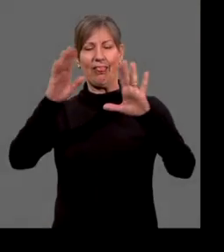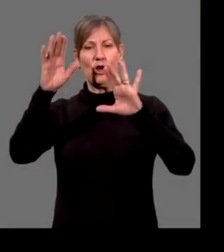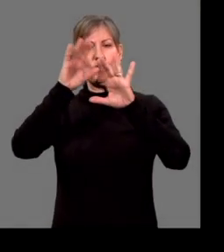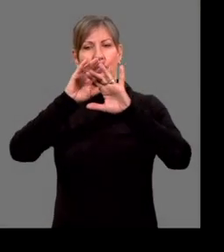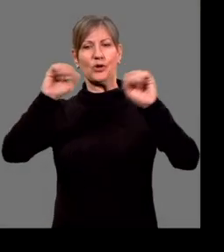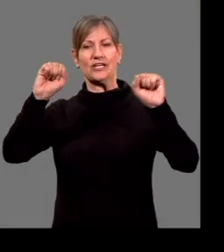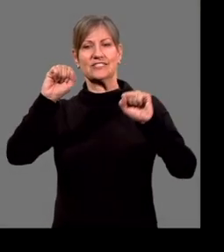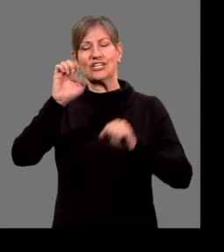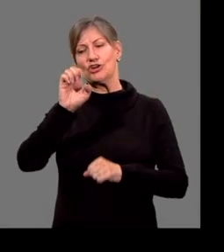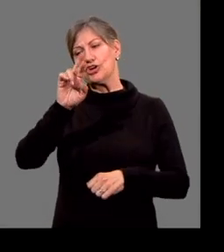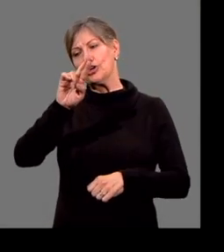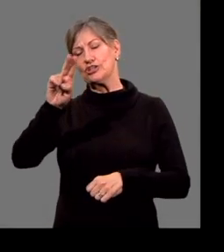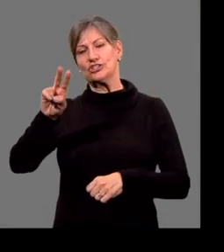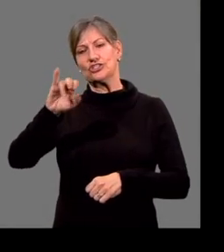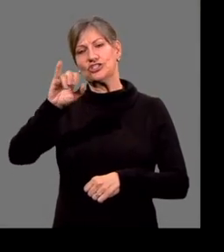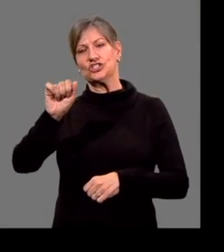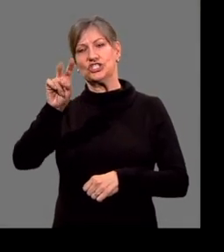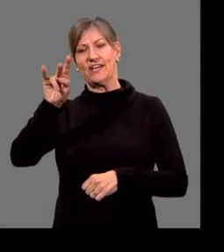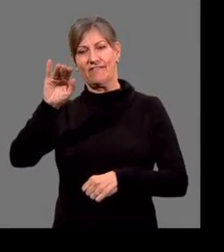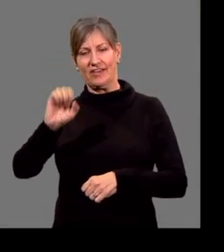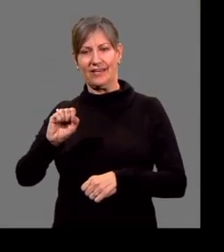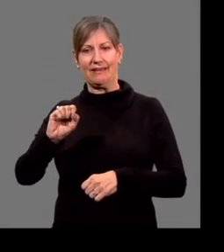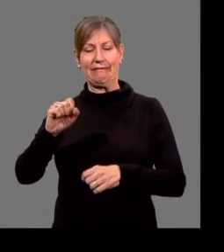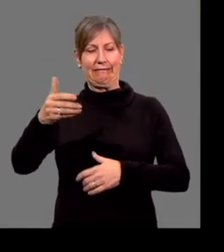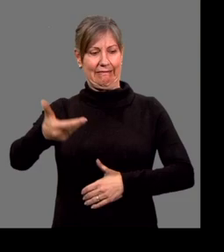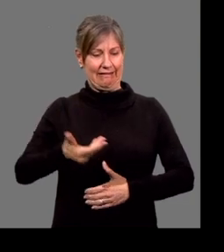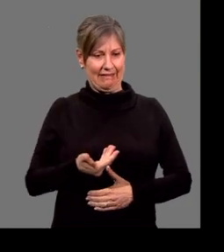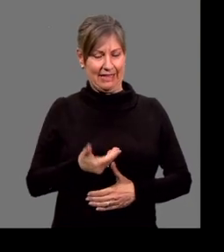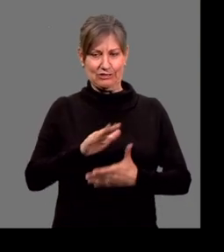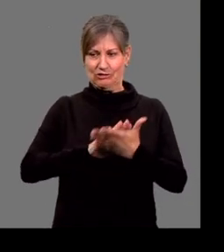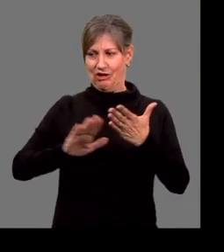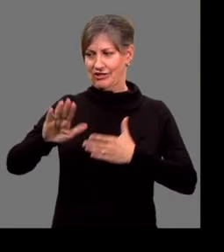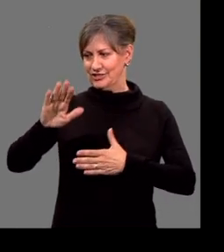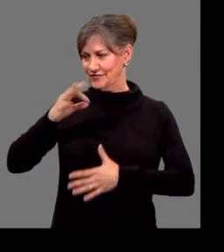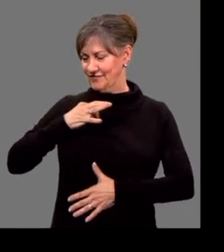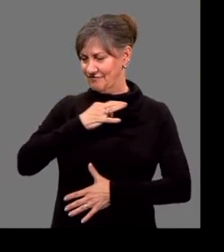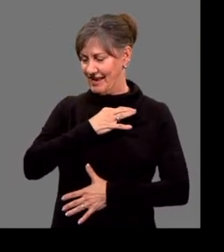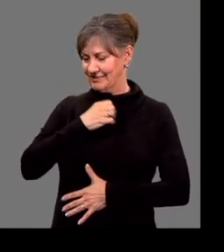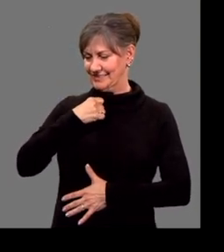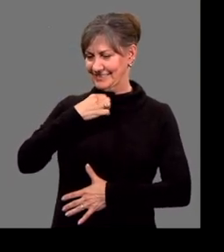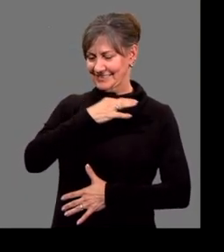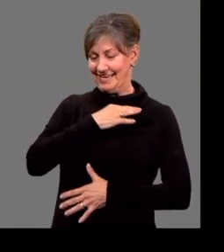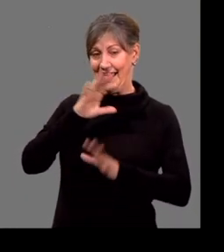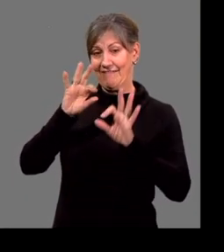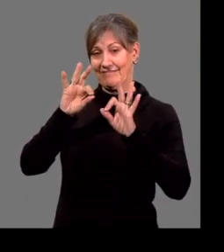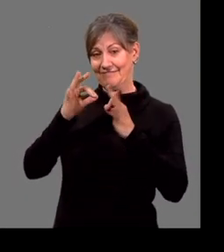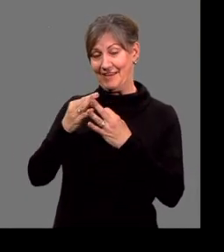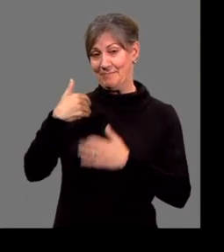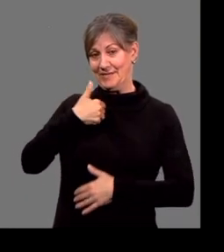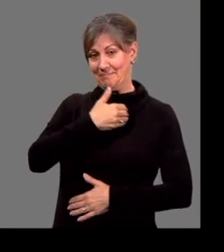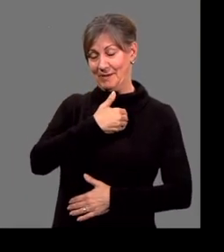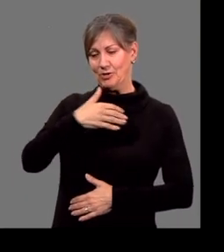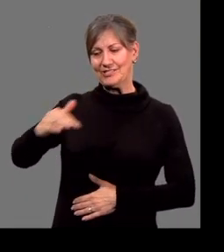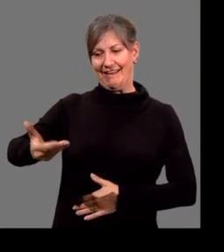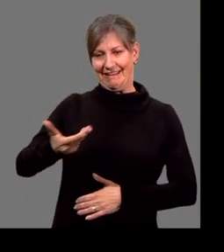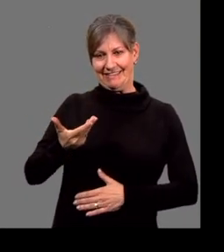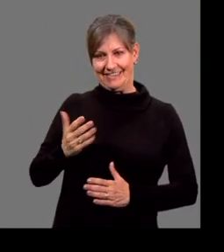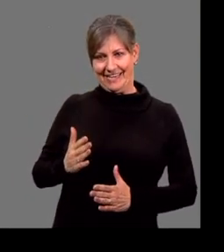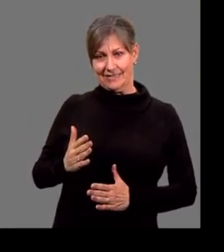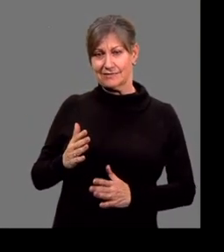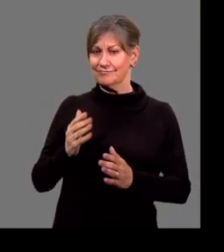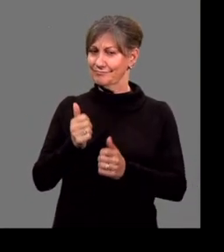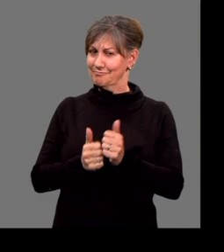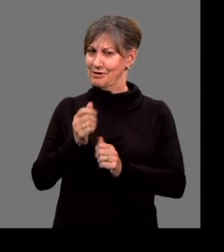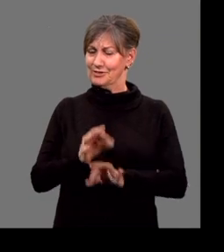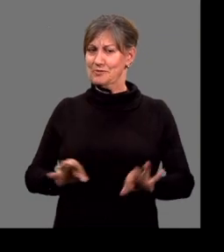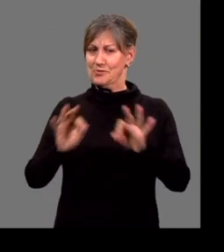Hello, President Erjavec, distinguished guests, Pueblo Community College faculty and staff, family members and guests of the graduates, and most importantly,